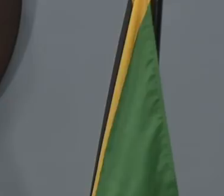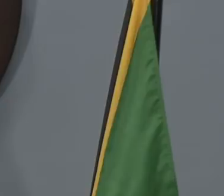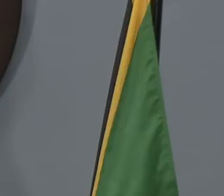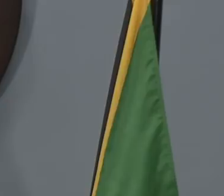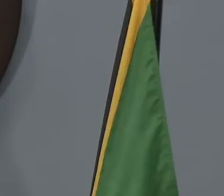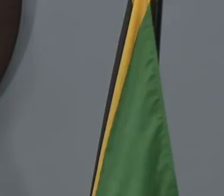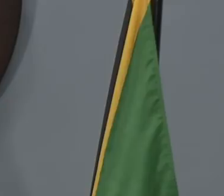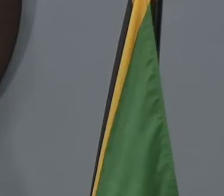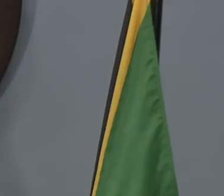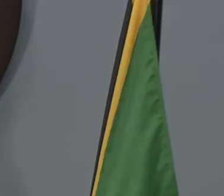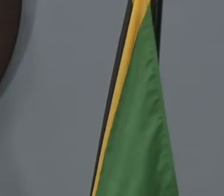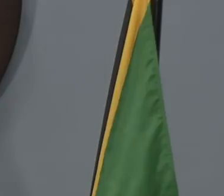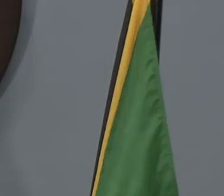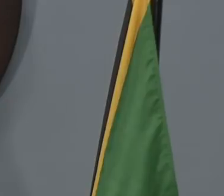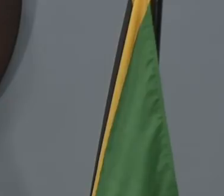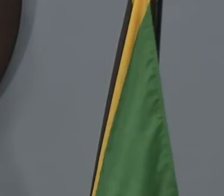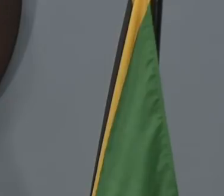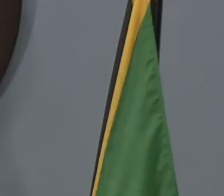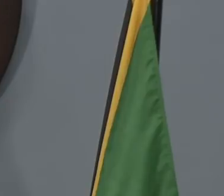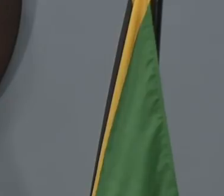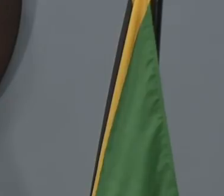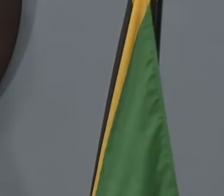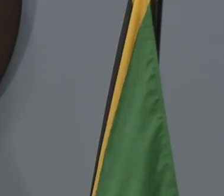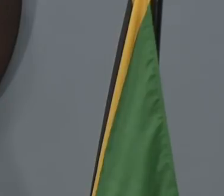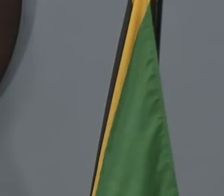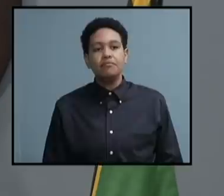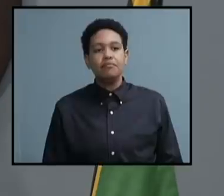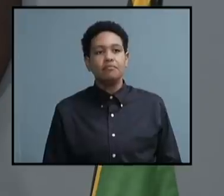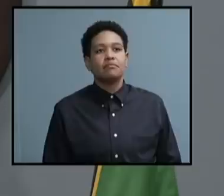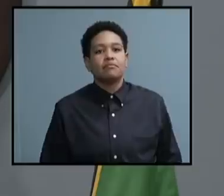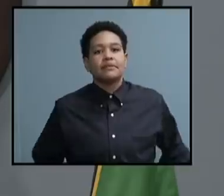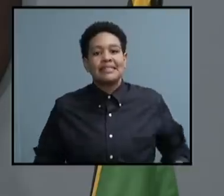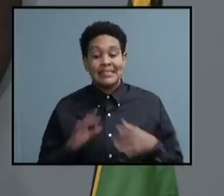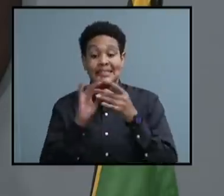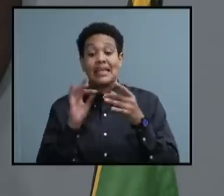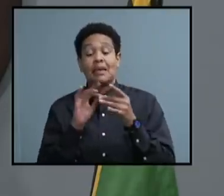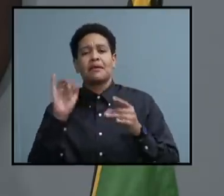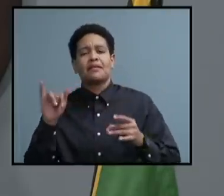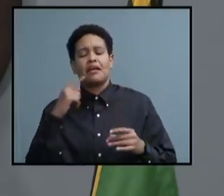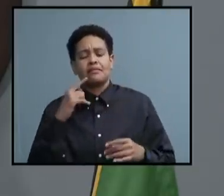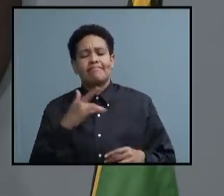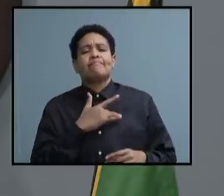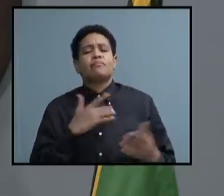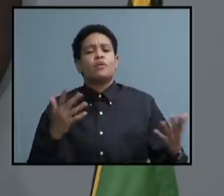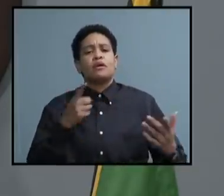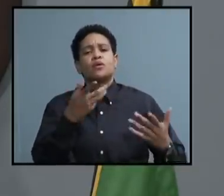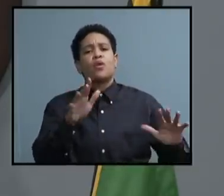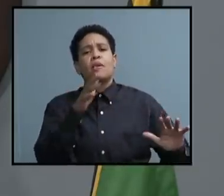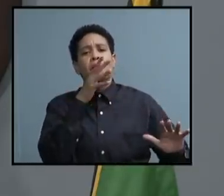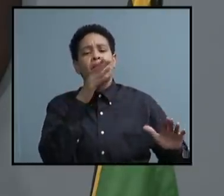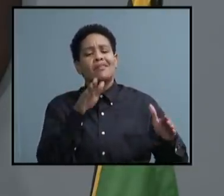I comforted him. But the statement which moved me was that he didn't want his mother's